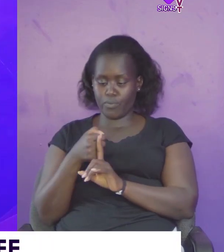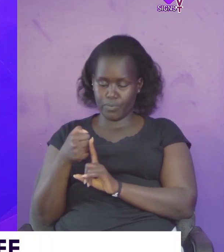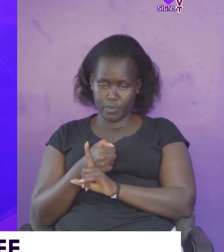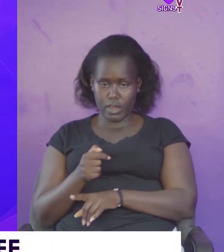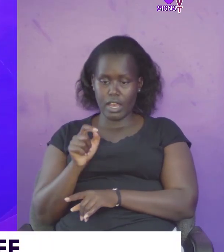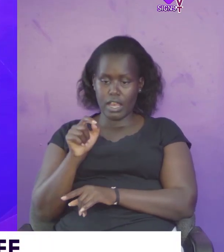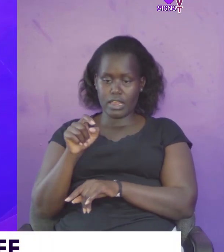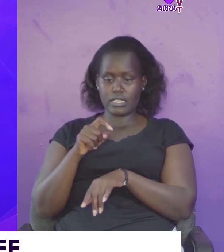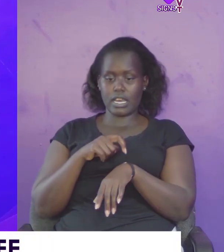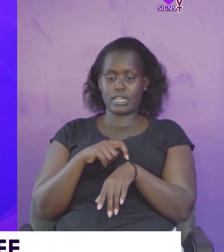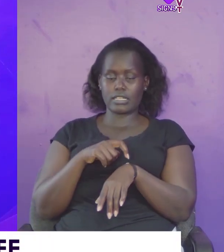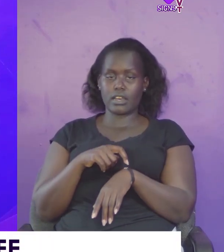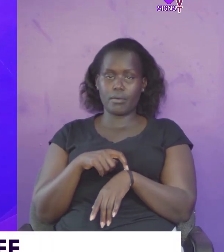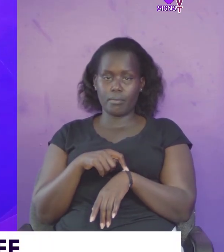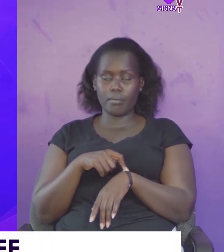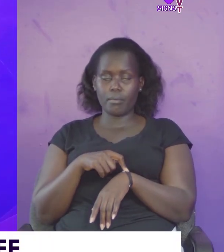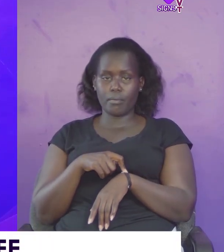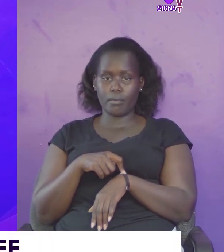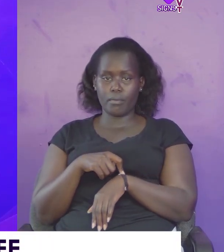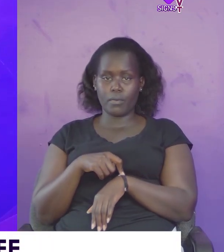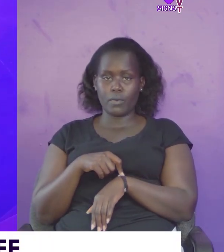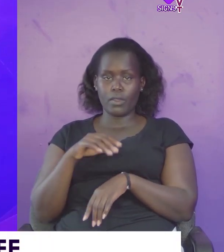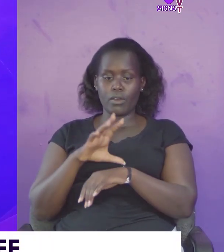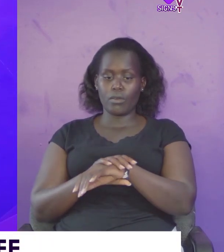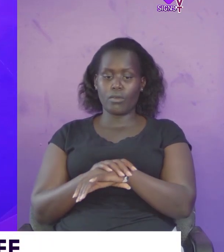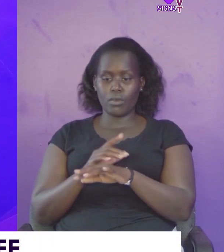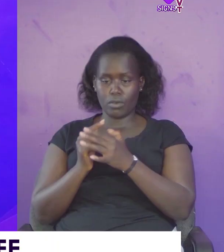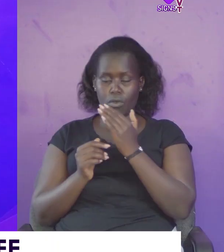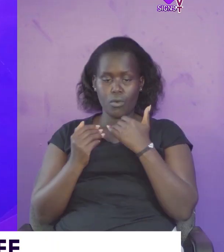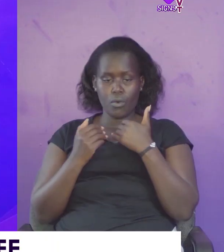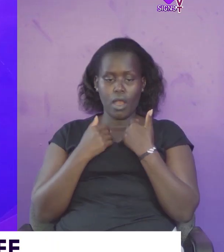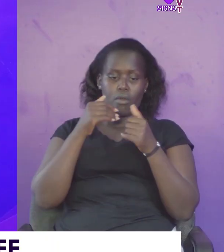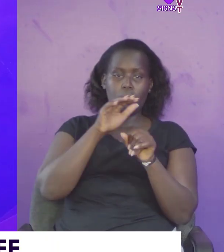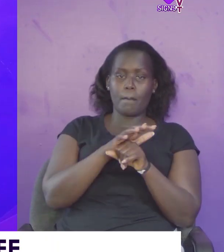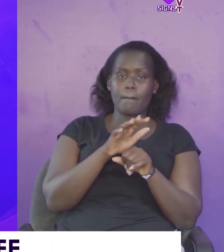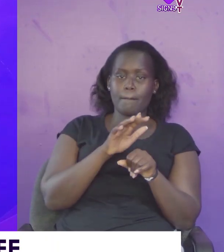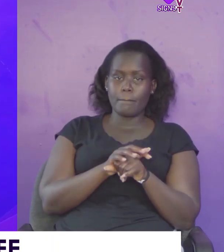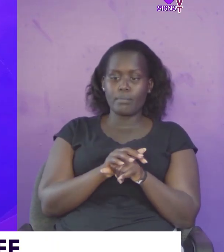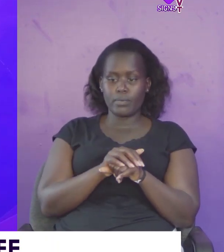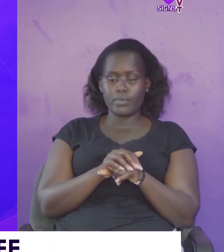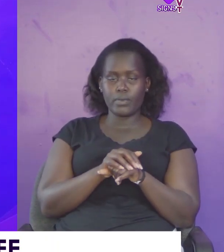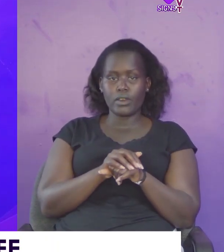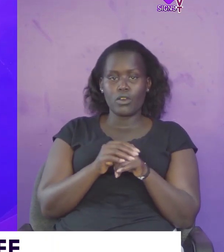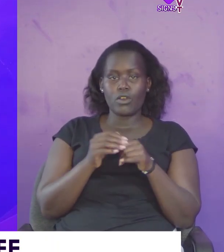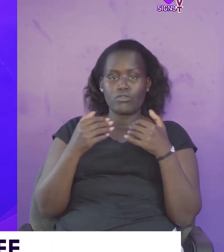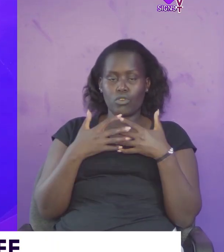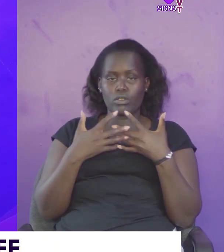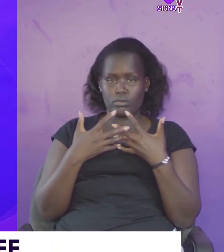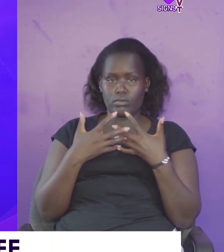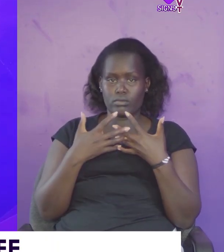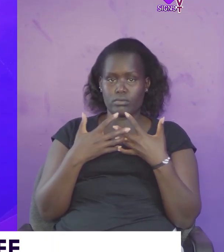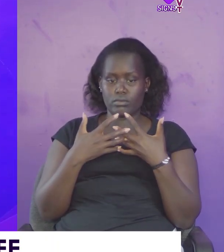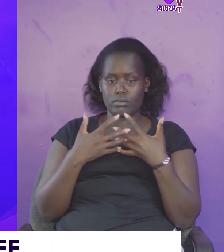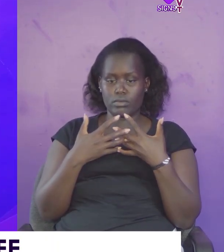this season, you find there is a lot of tension in relationships. Yeah, and